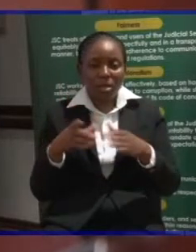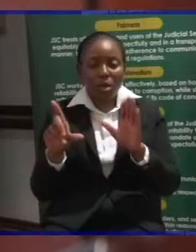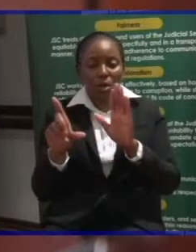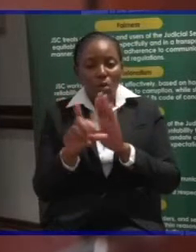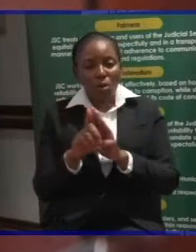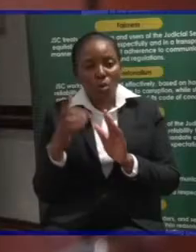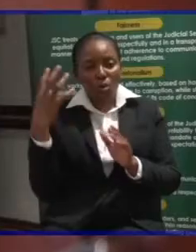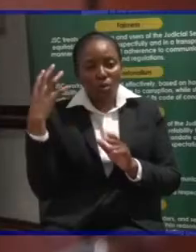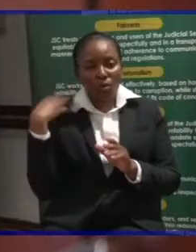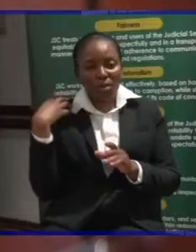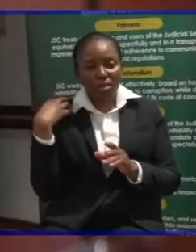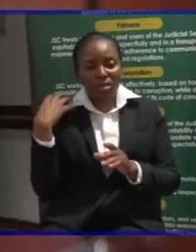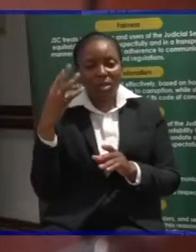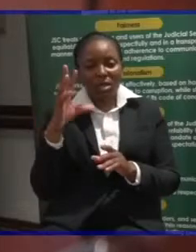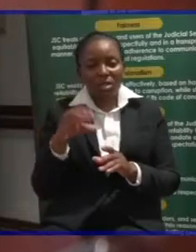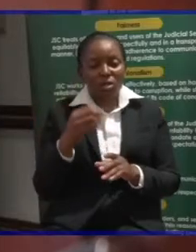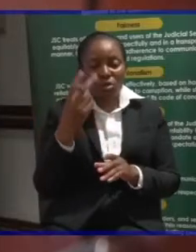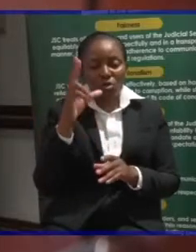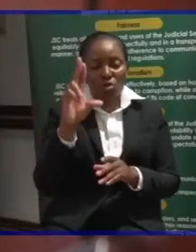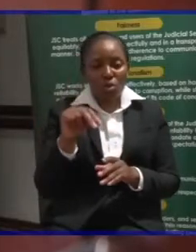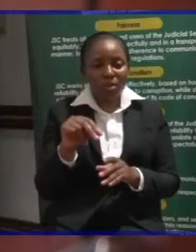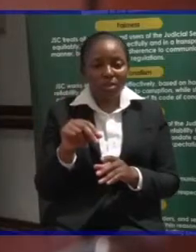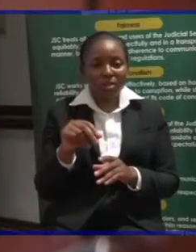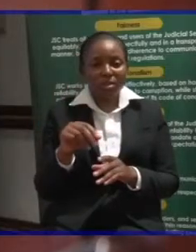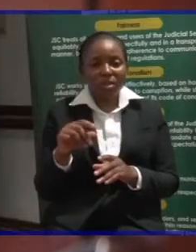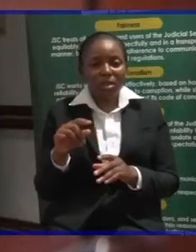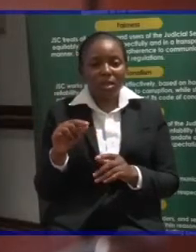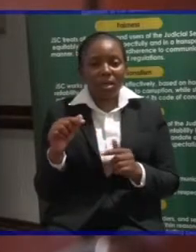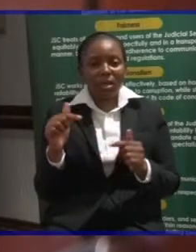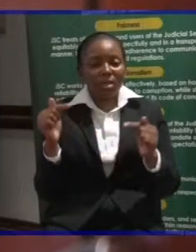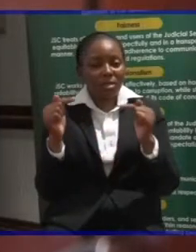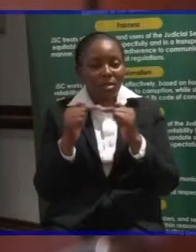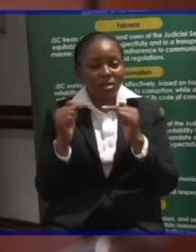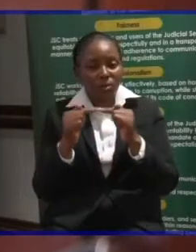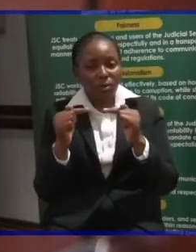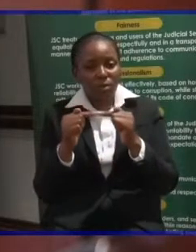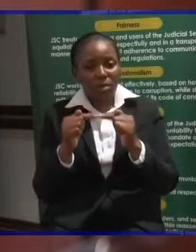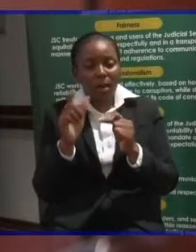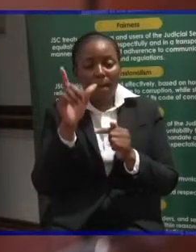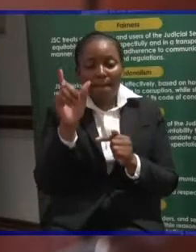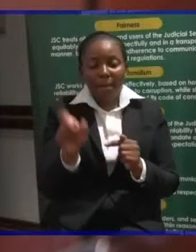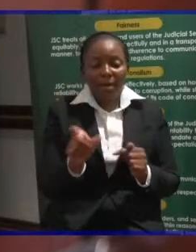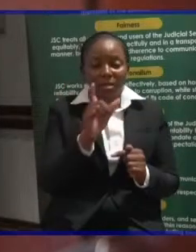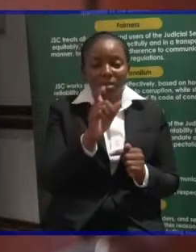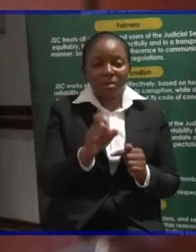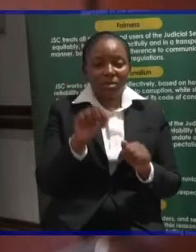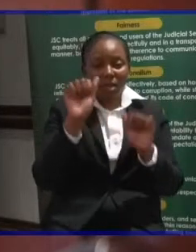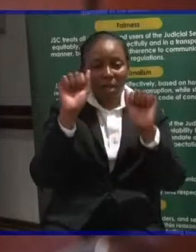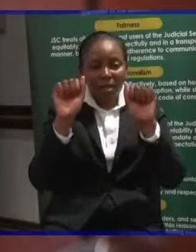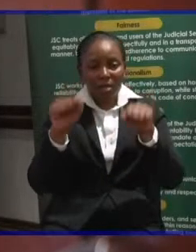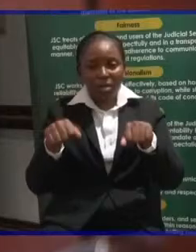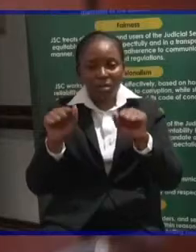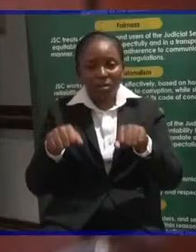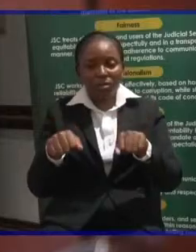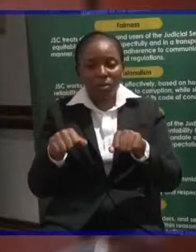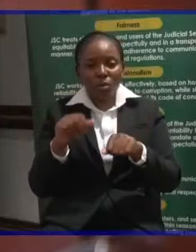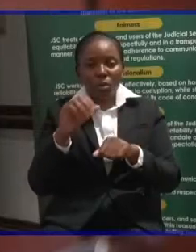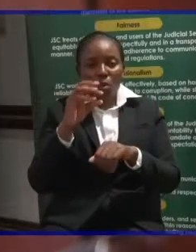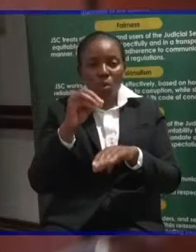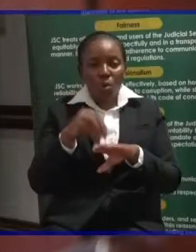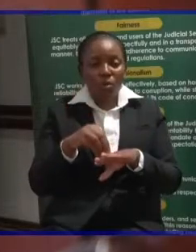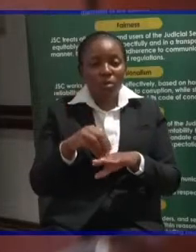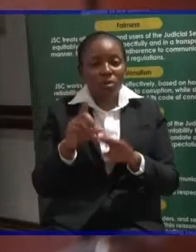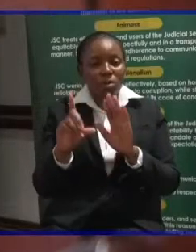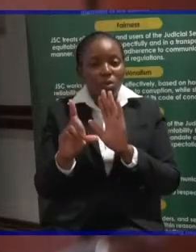taken it that they are not in dispute. The parties would be agreed on the position of the law.